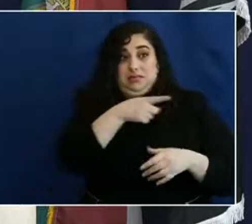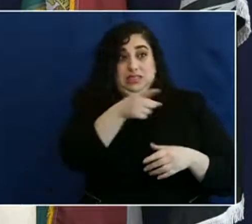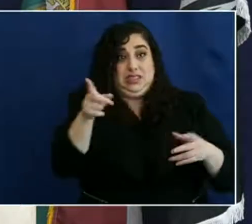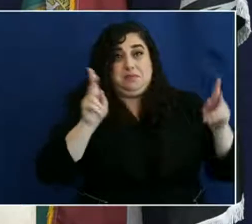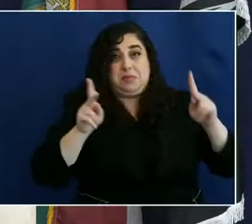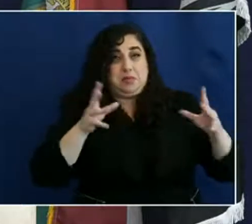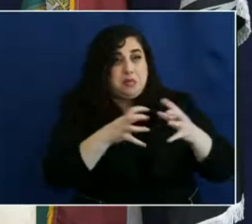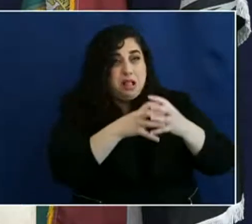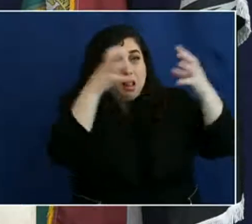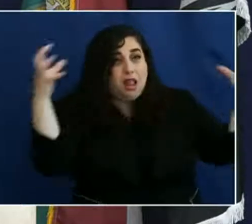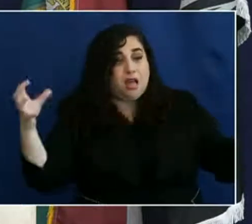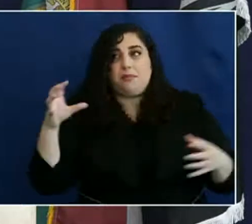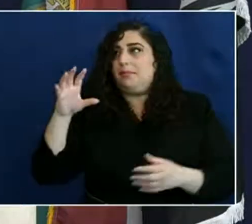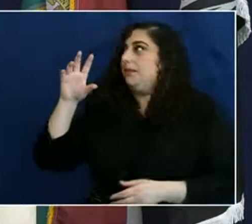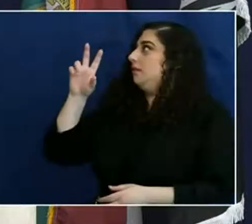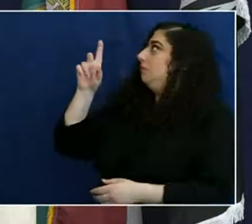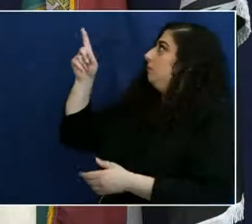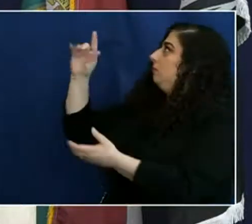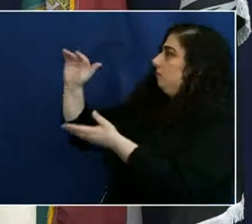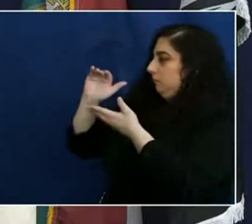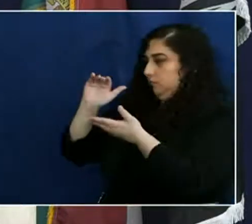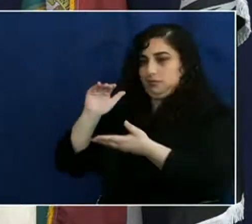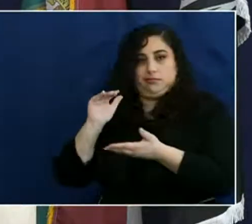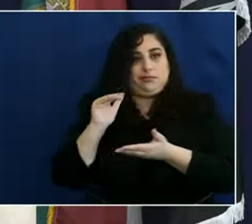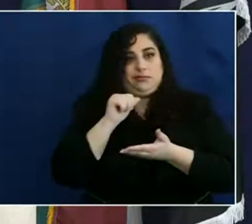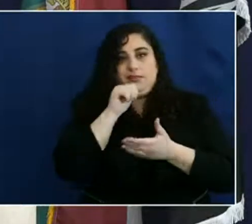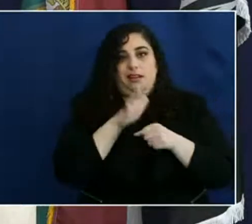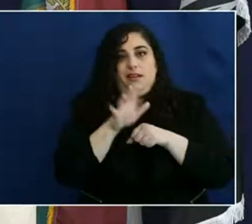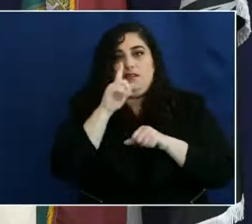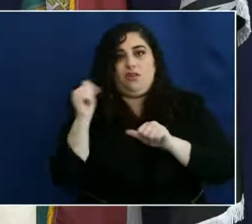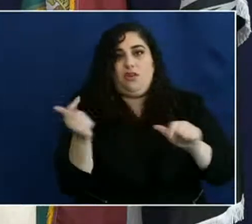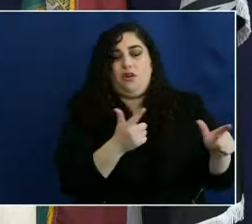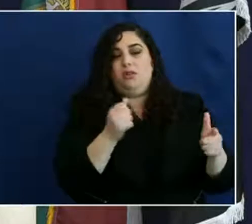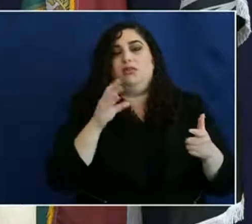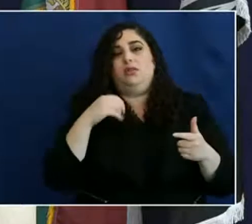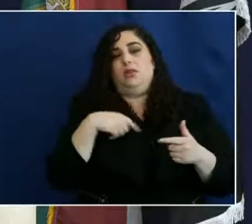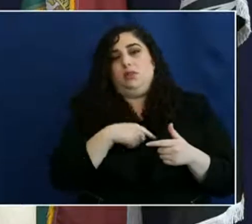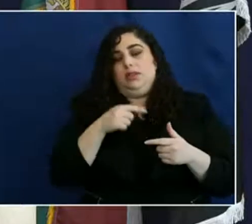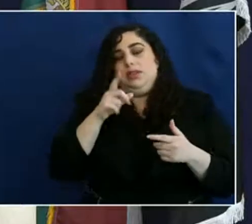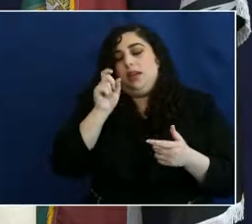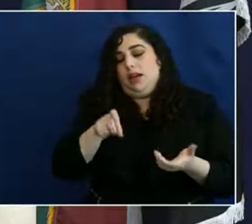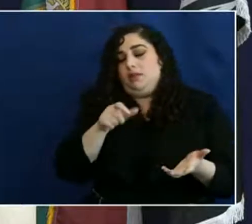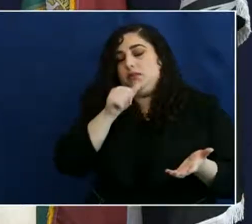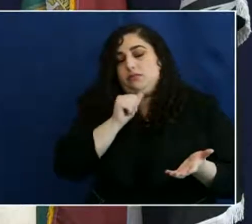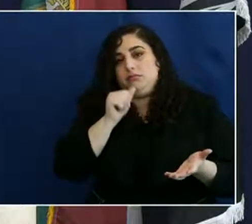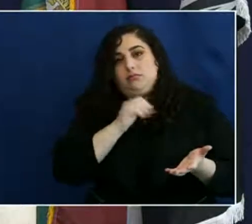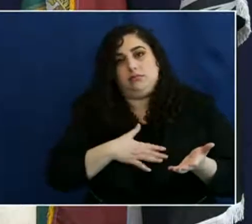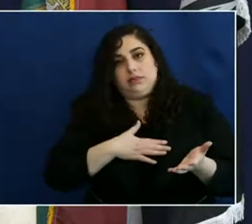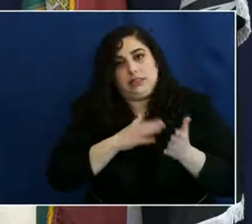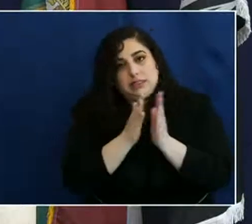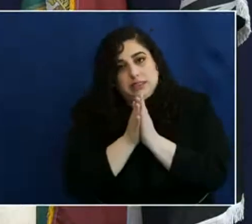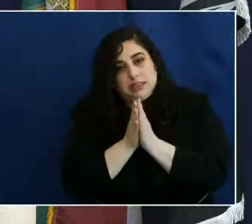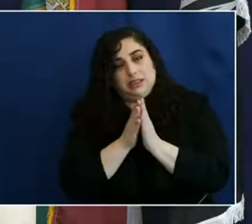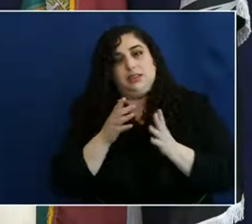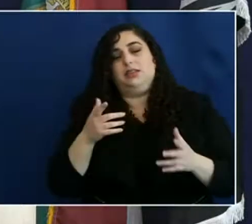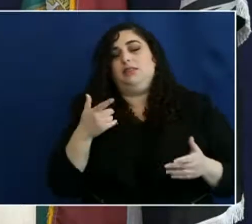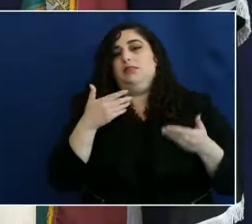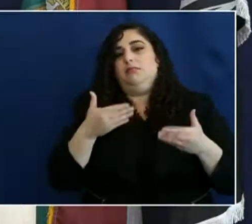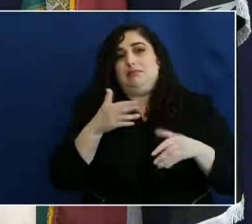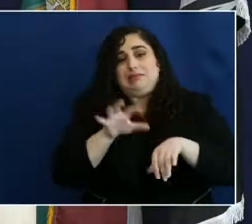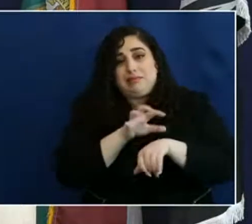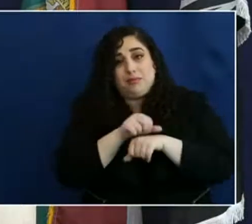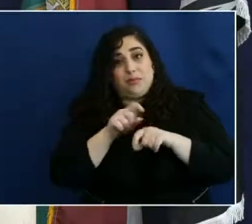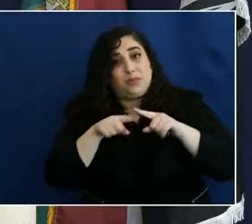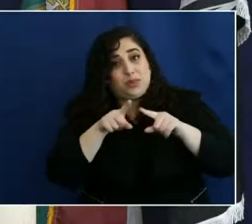we ask for folks' patience, as we work through this, and folks struggle to get appointments. Again, we're doing everything we can to build